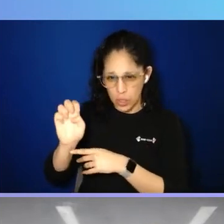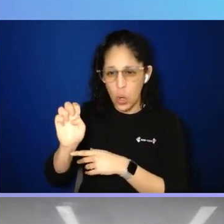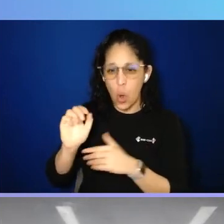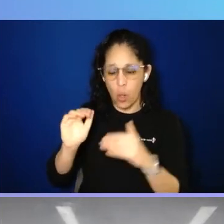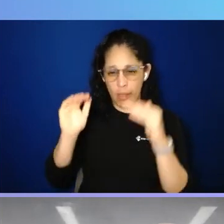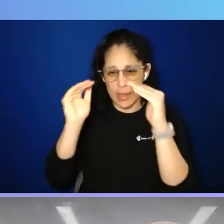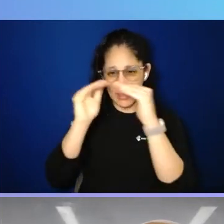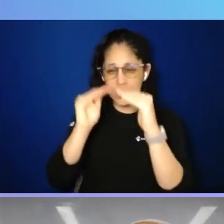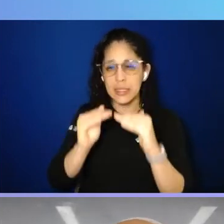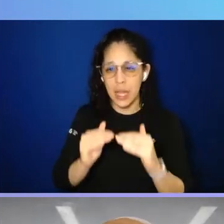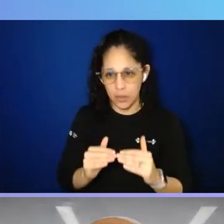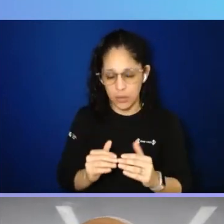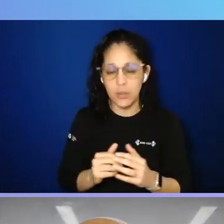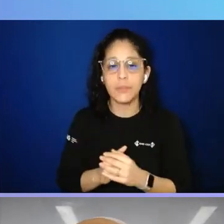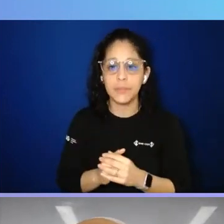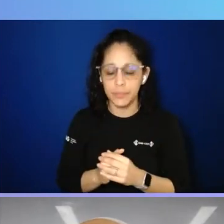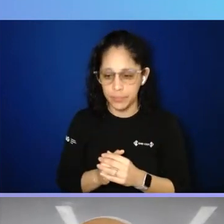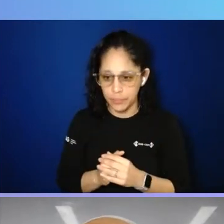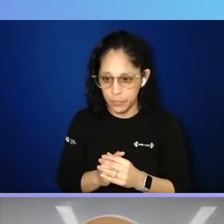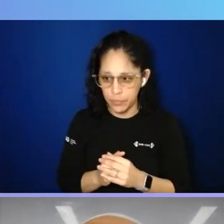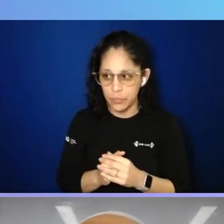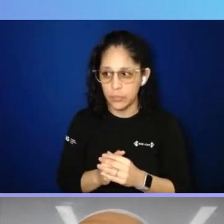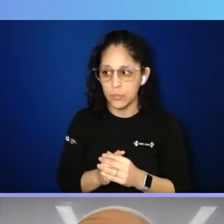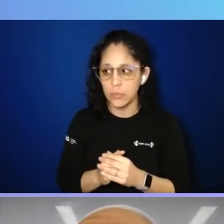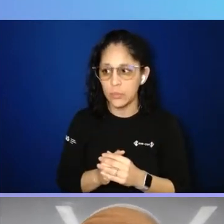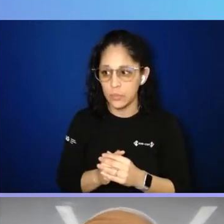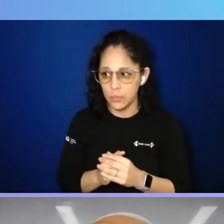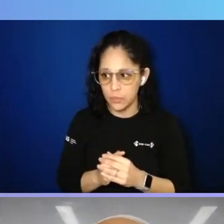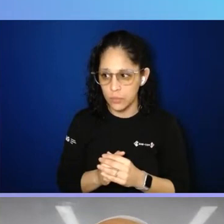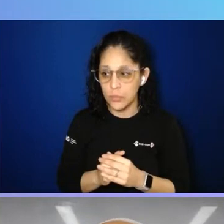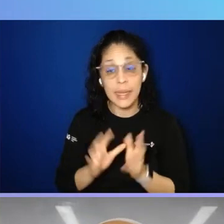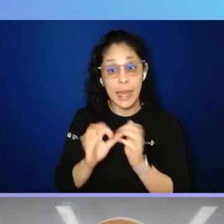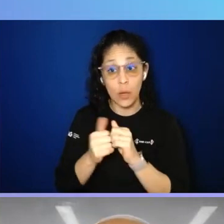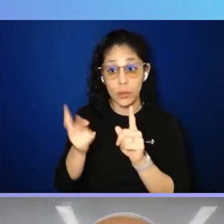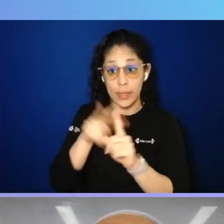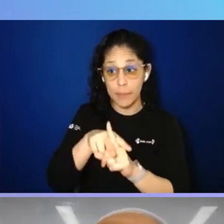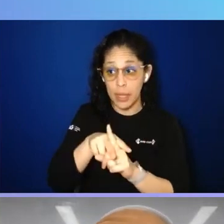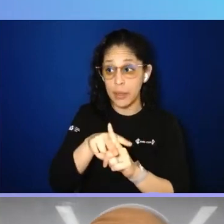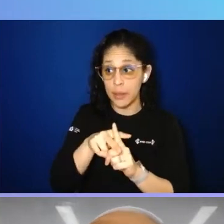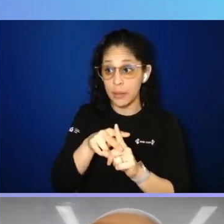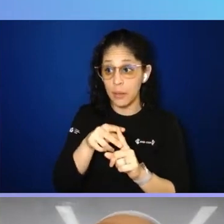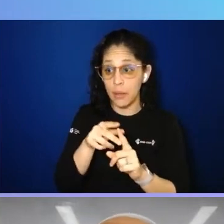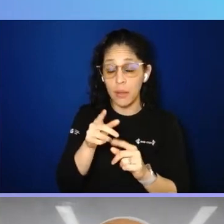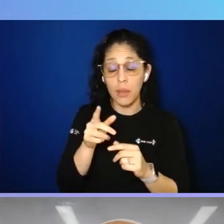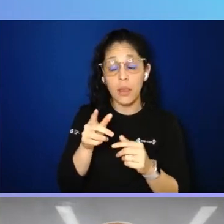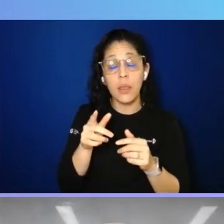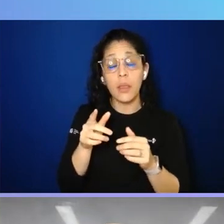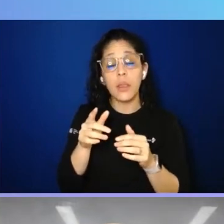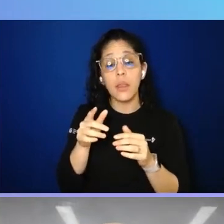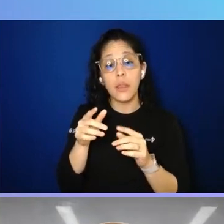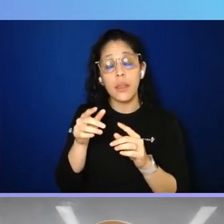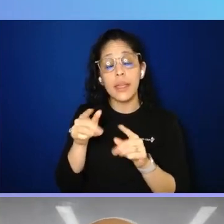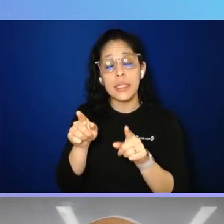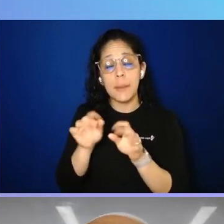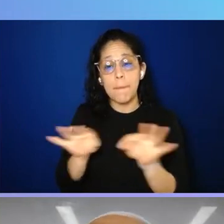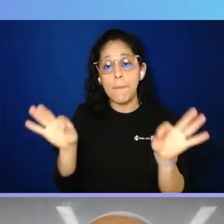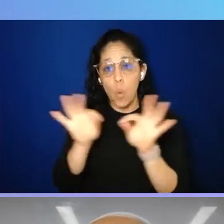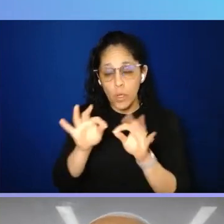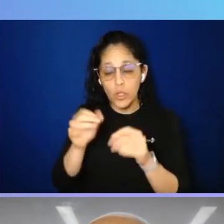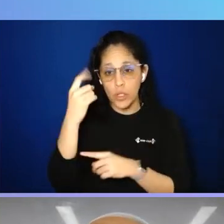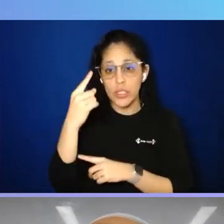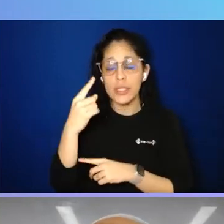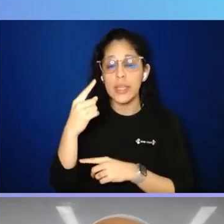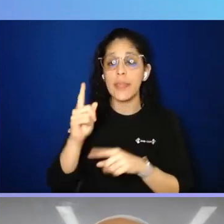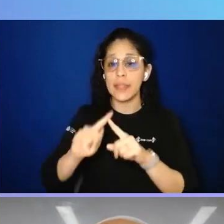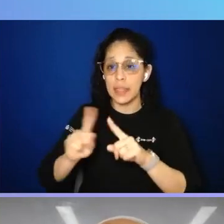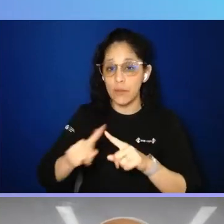And to know how to implement well dynamic type is also very important to understand the concept of size classes.